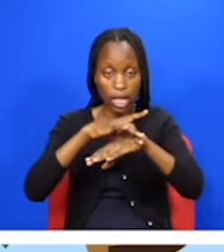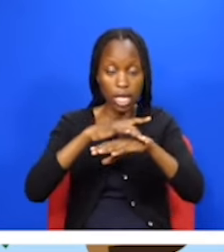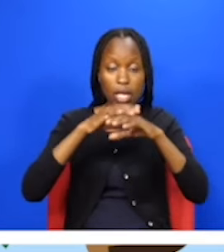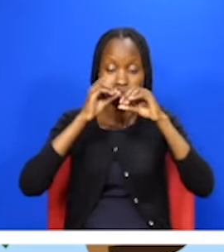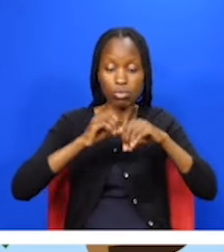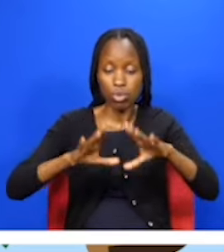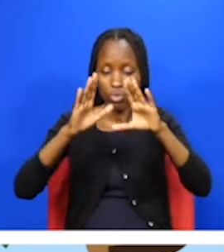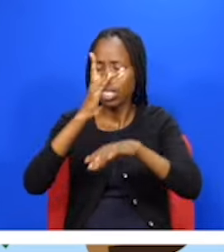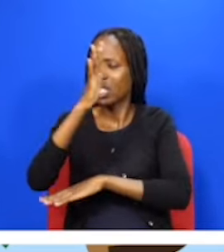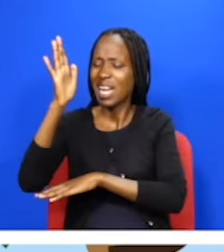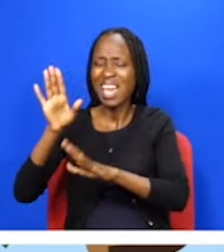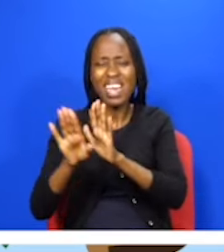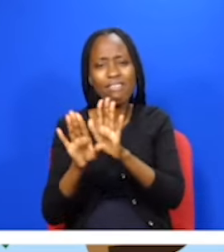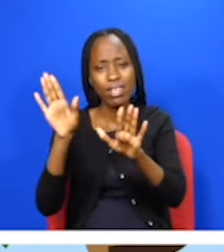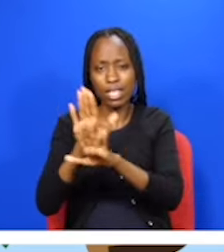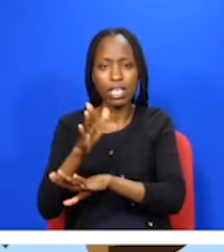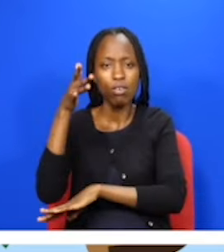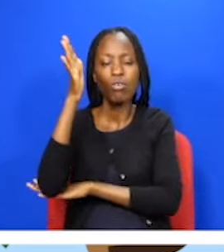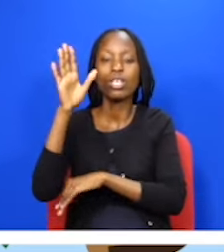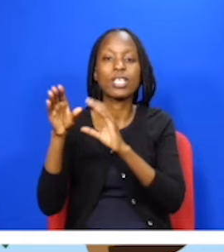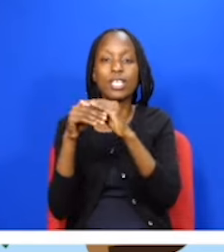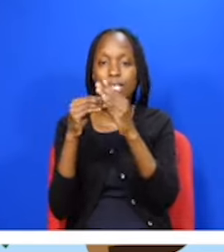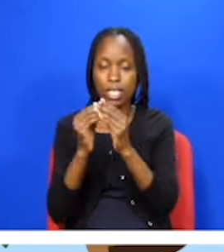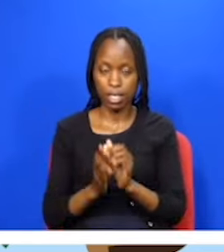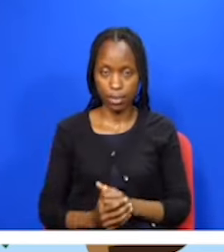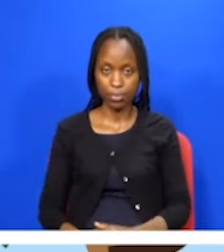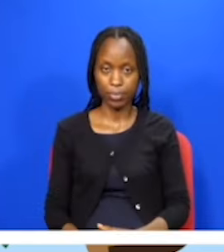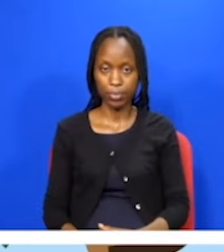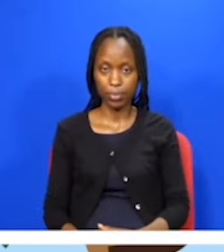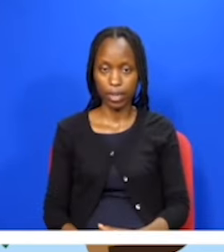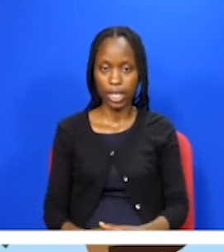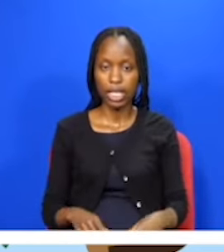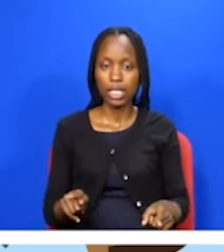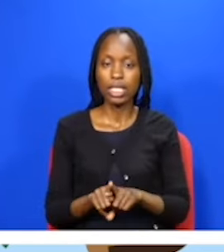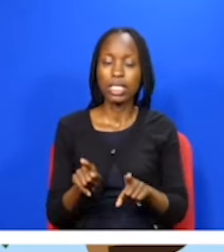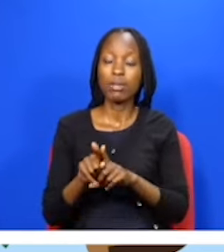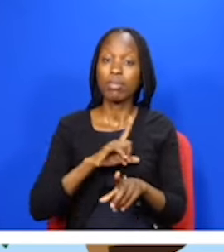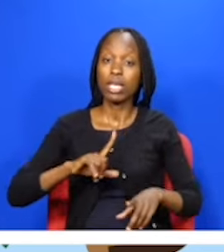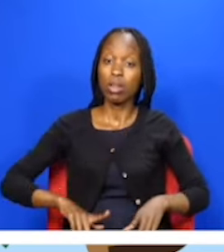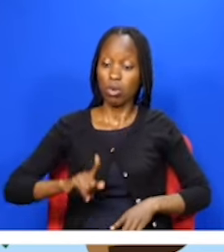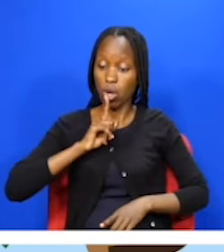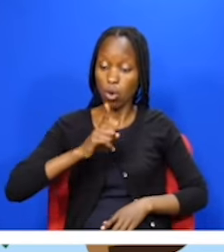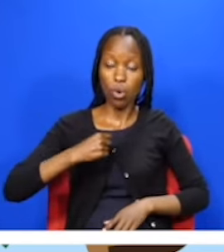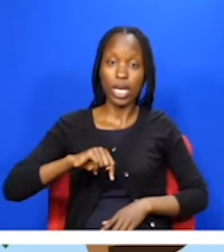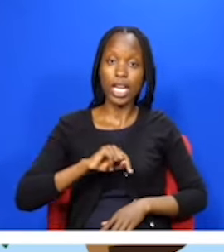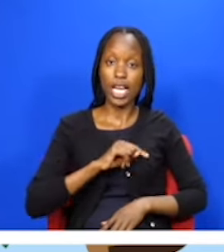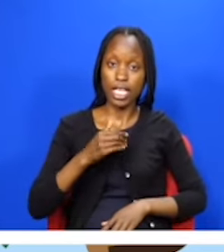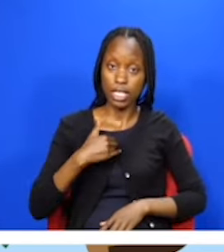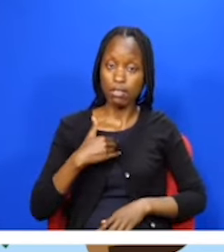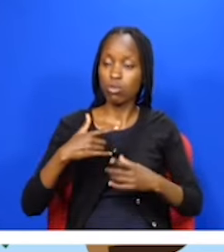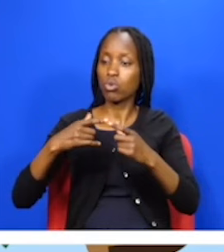the trees. What else did he make? Yes. And he has ordered us to go to every